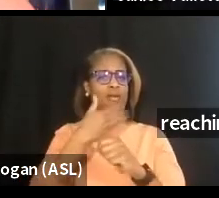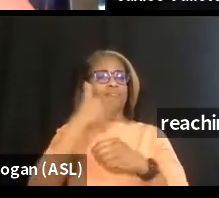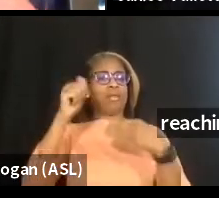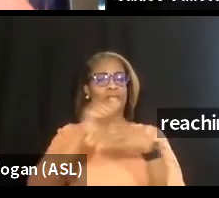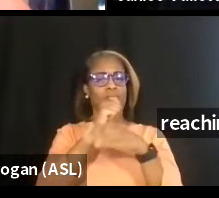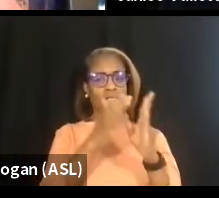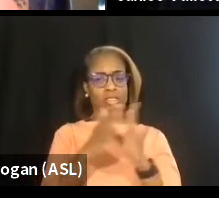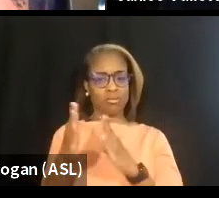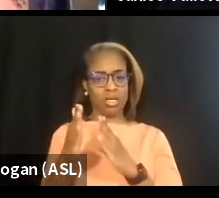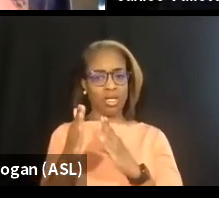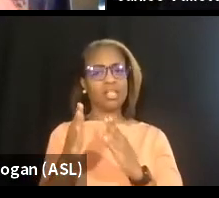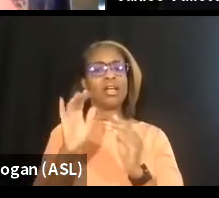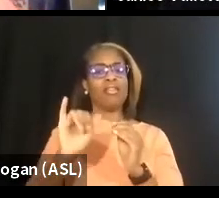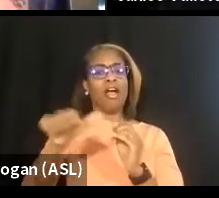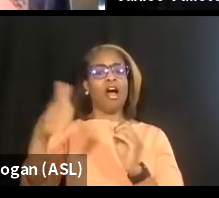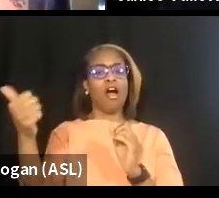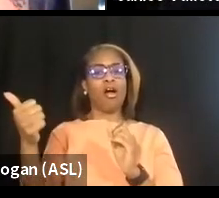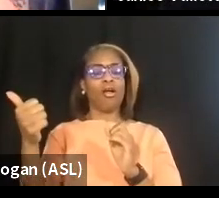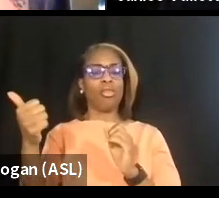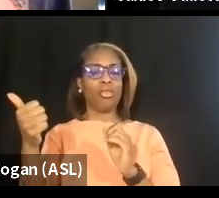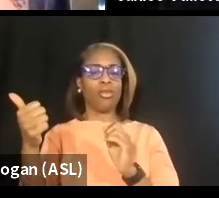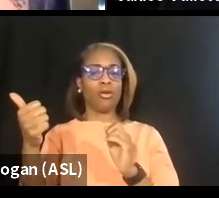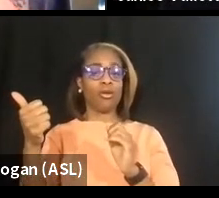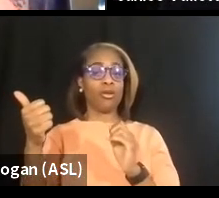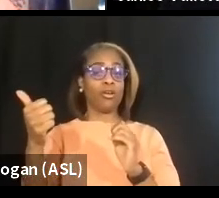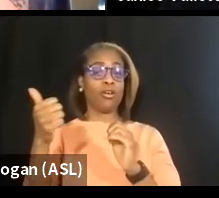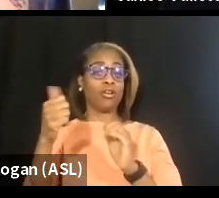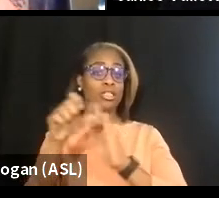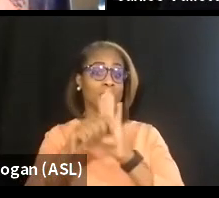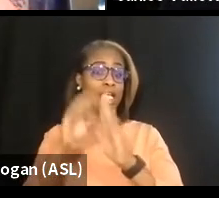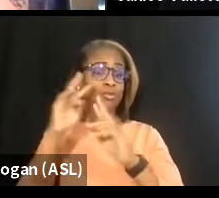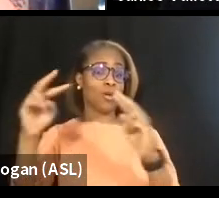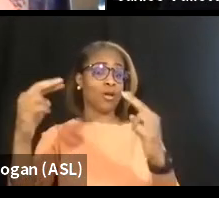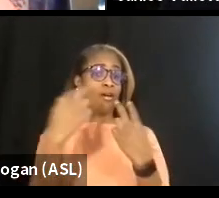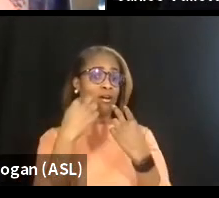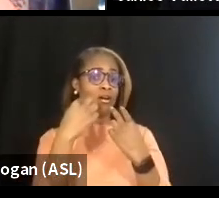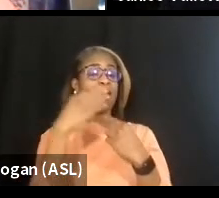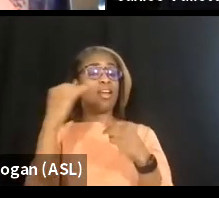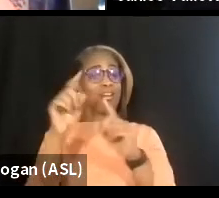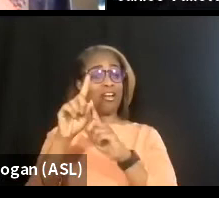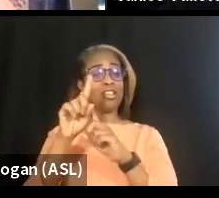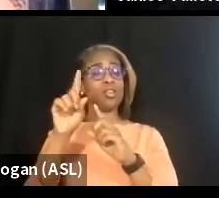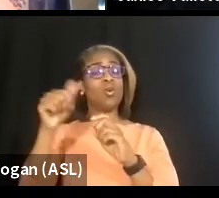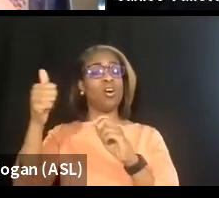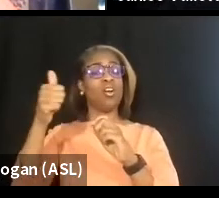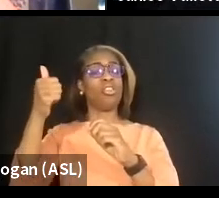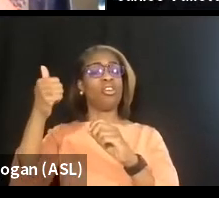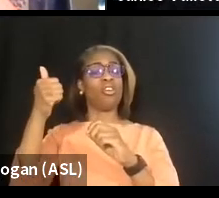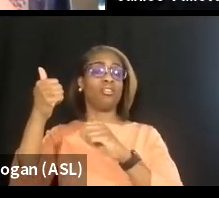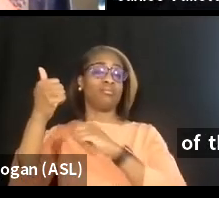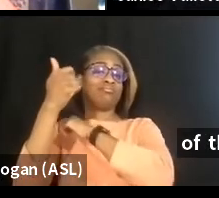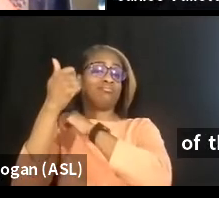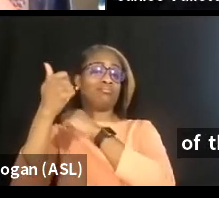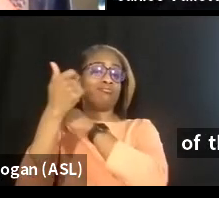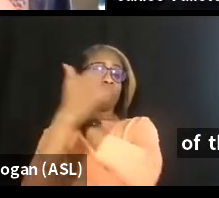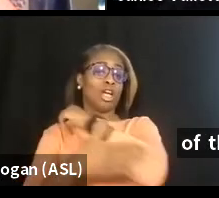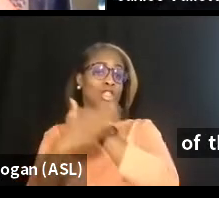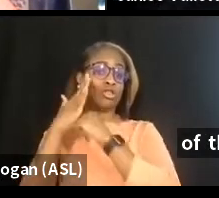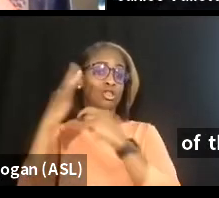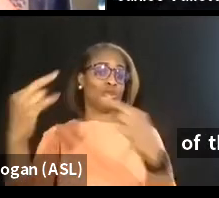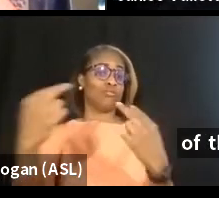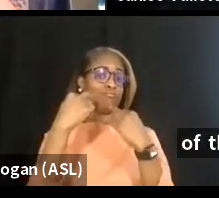the envy of the nation, but the envy of the world under your leadership as a commission. thank you so much for